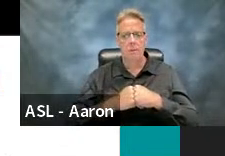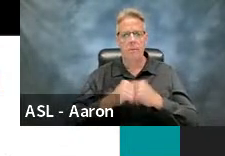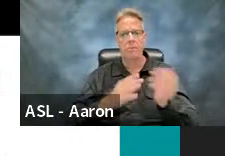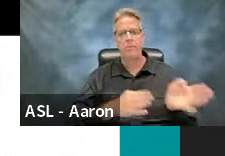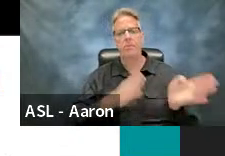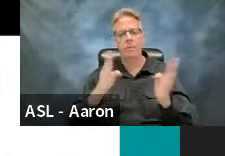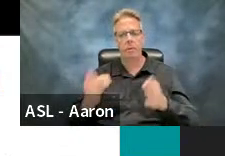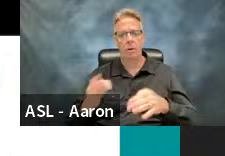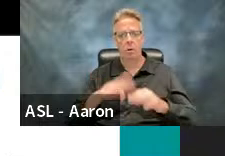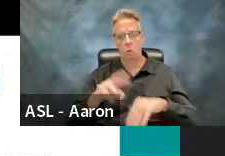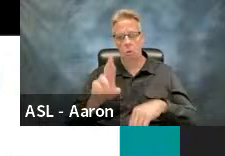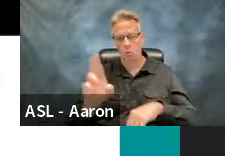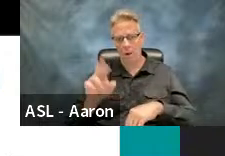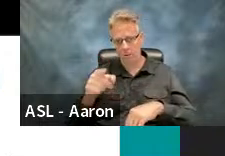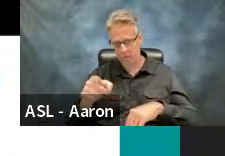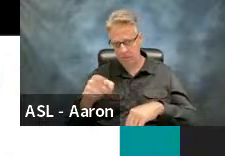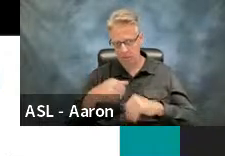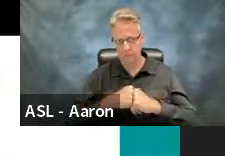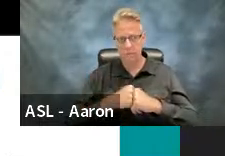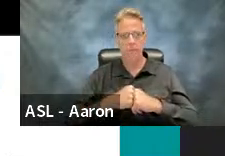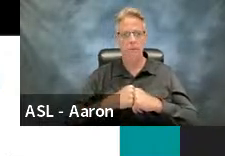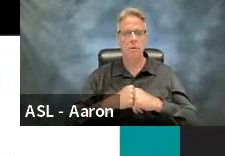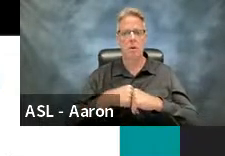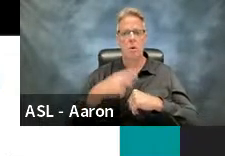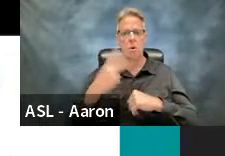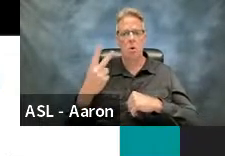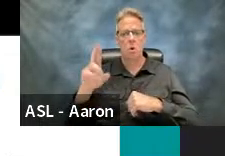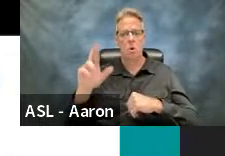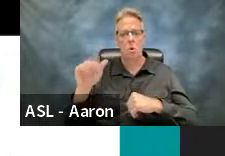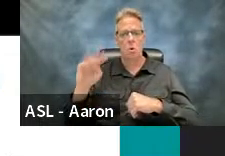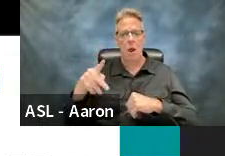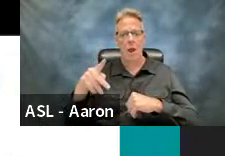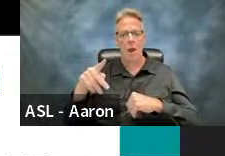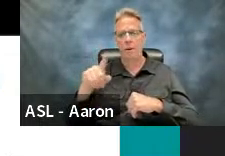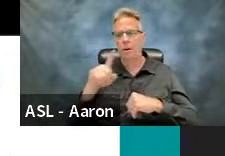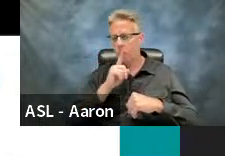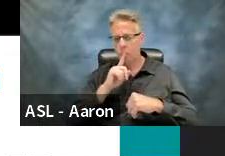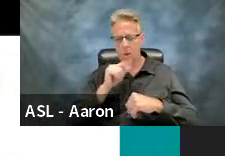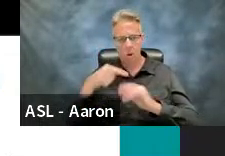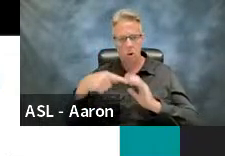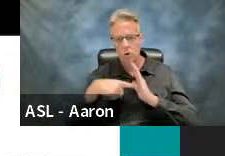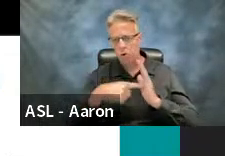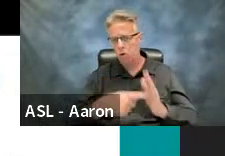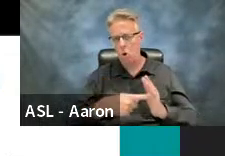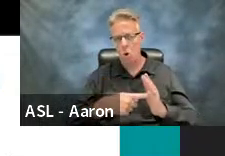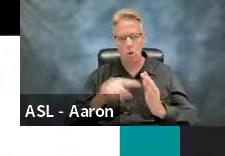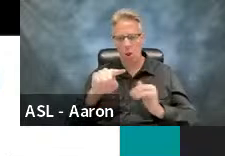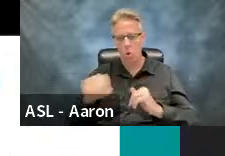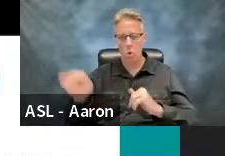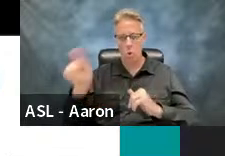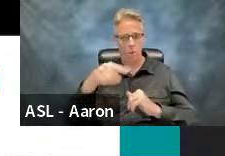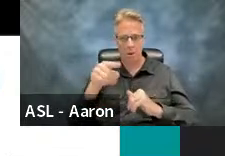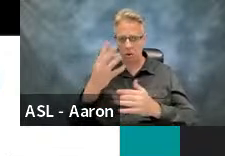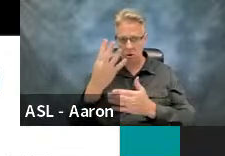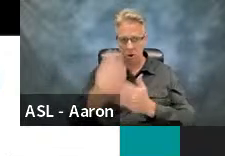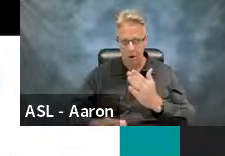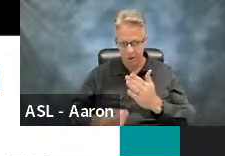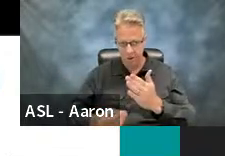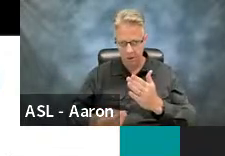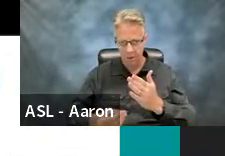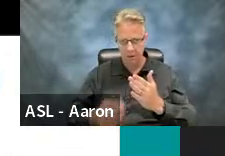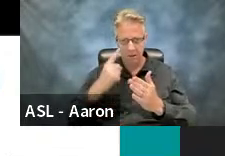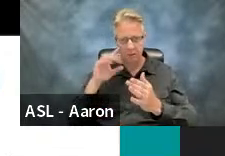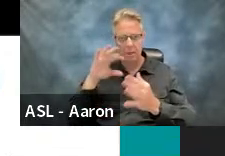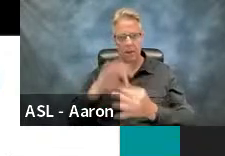the right, those two ramps are not shown. That loop ramp is not there. That connections to